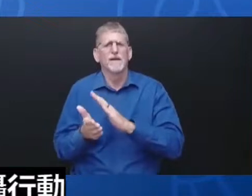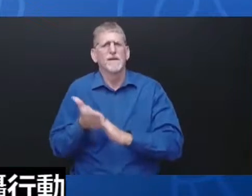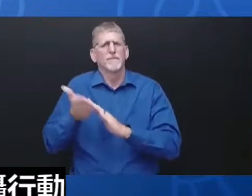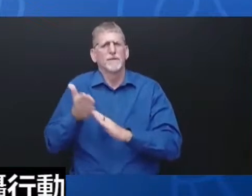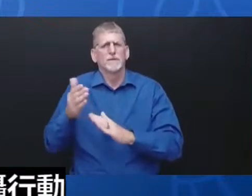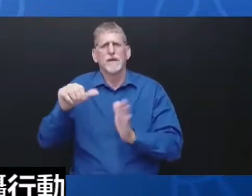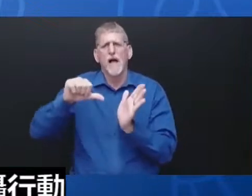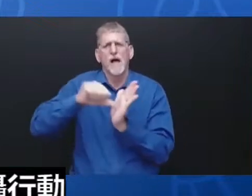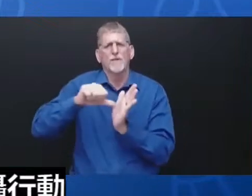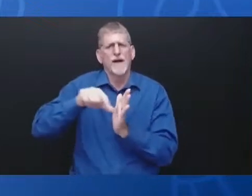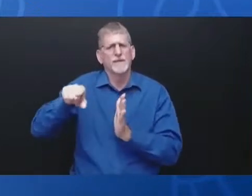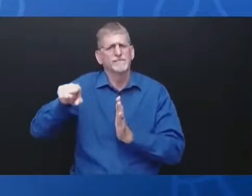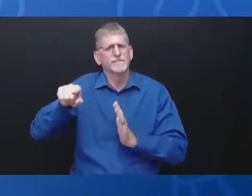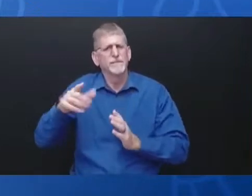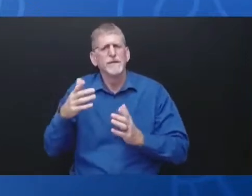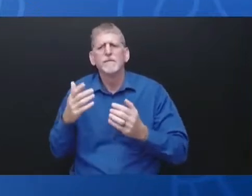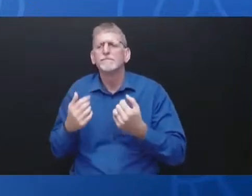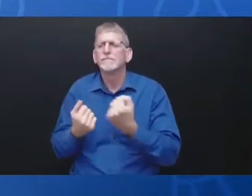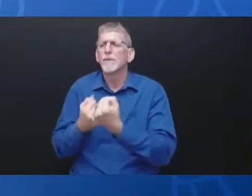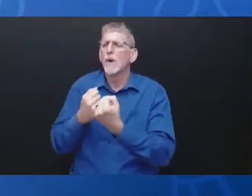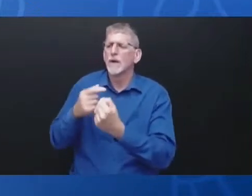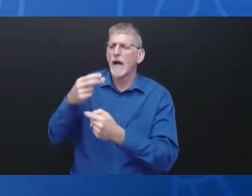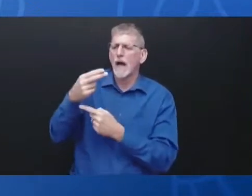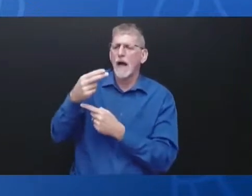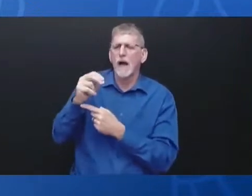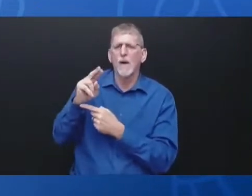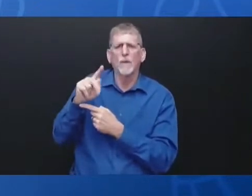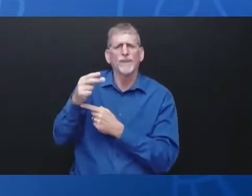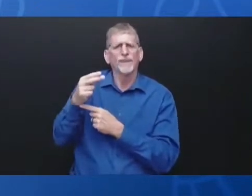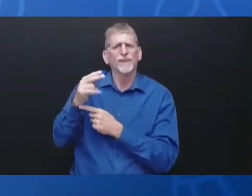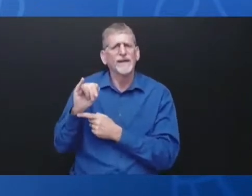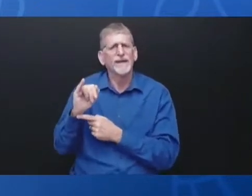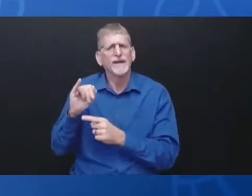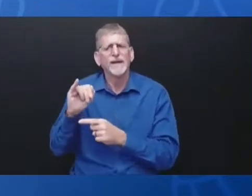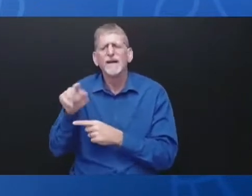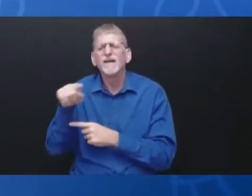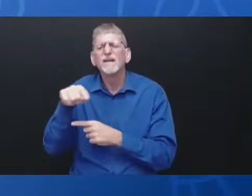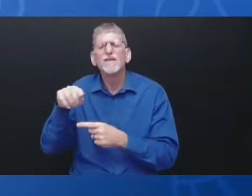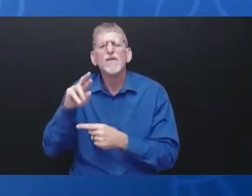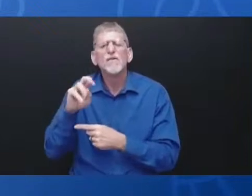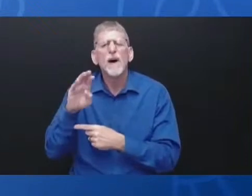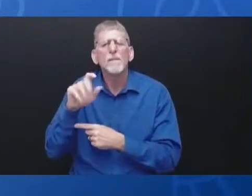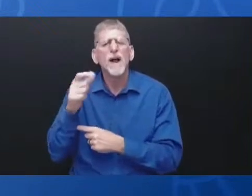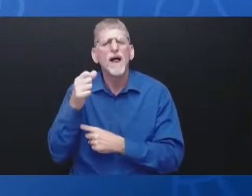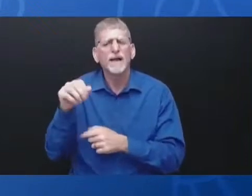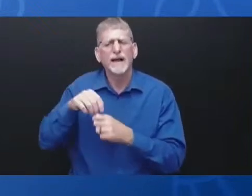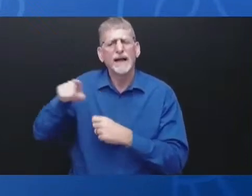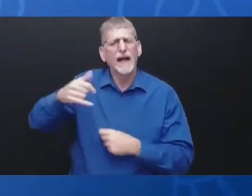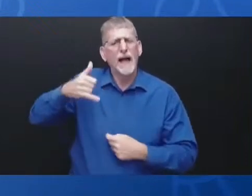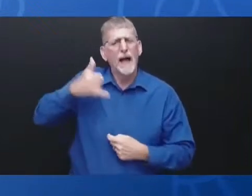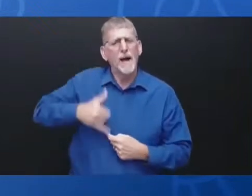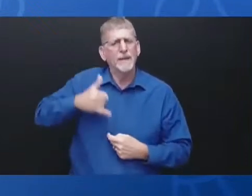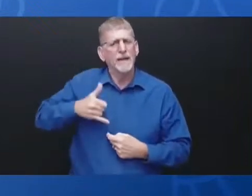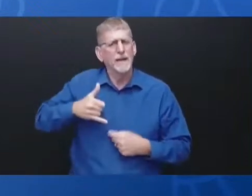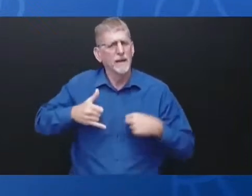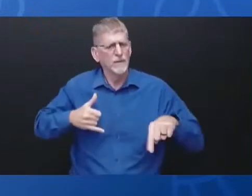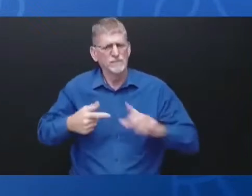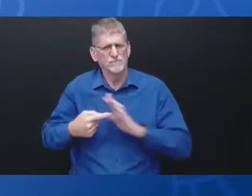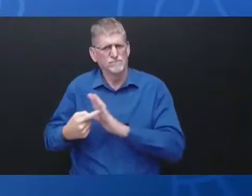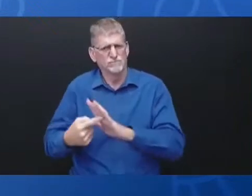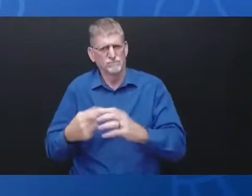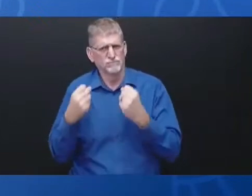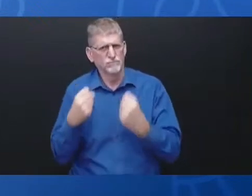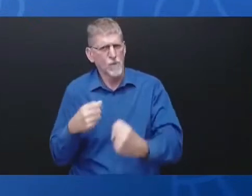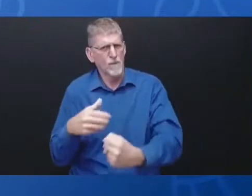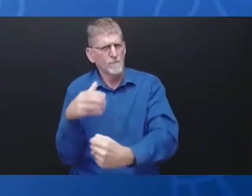Secretary Rubio noted that the president, quote, sent a powerful and clear message. These attacks on U.S. vessels and